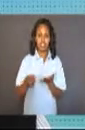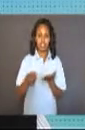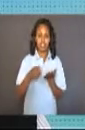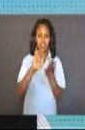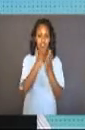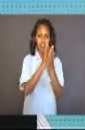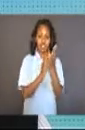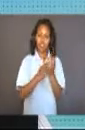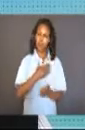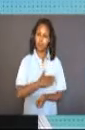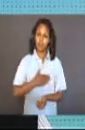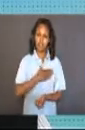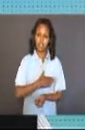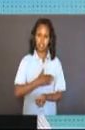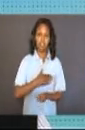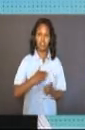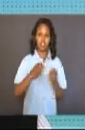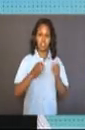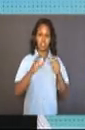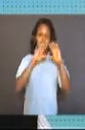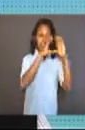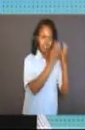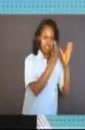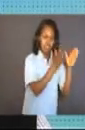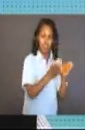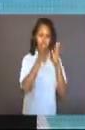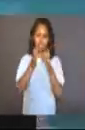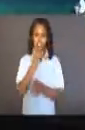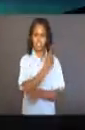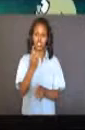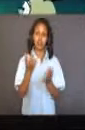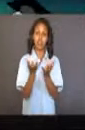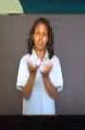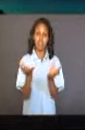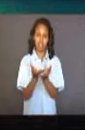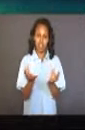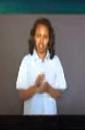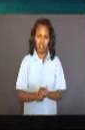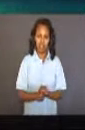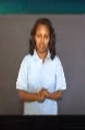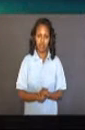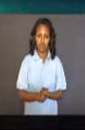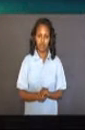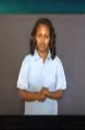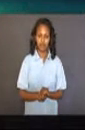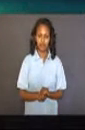list, please classify each material.